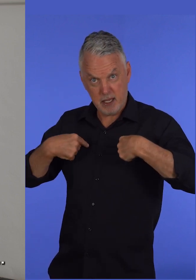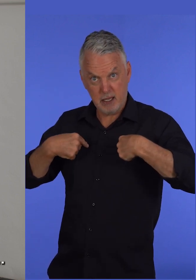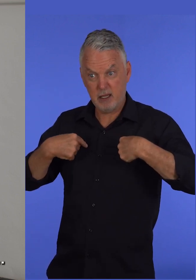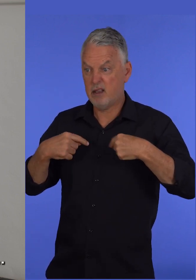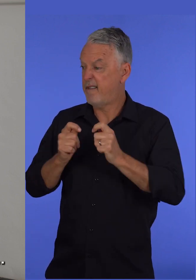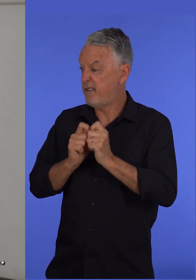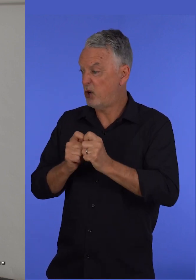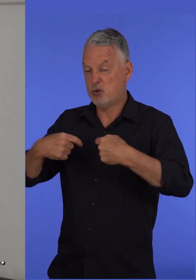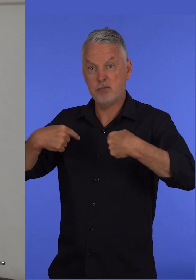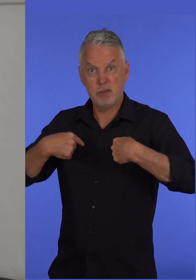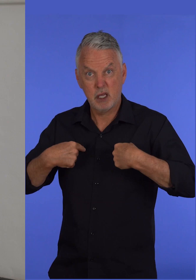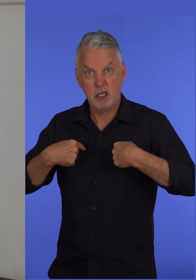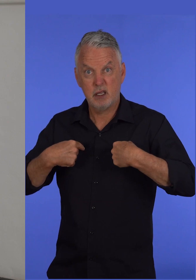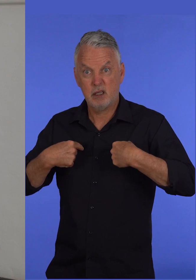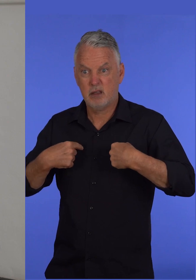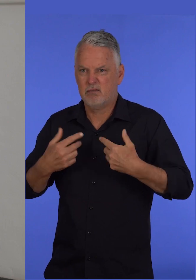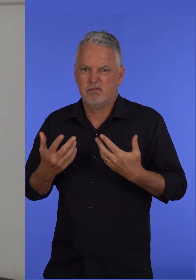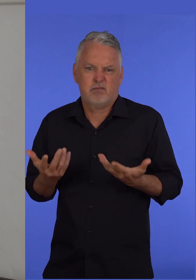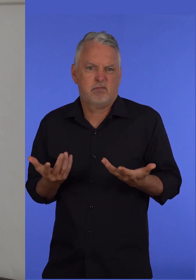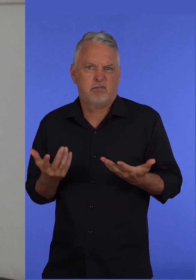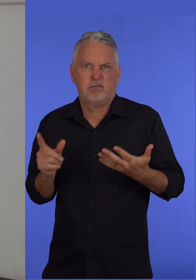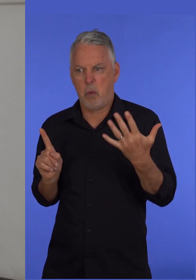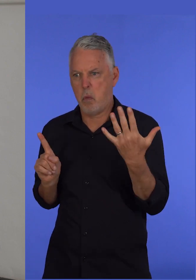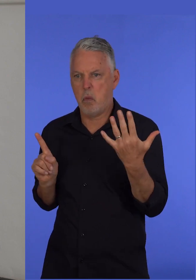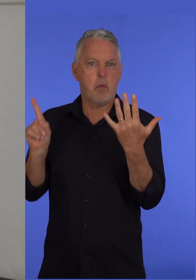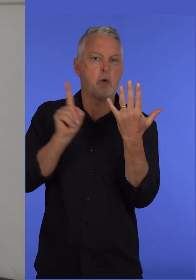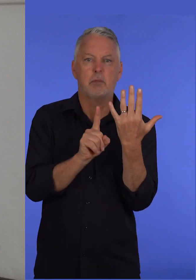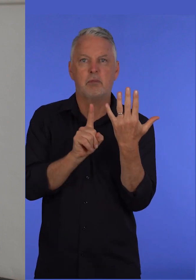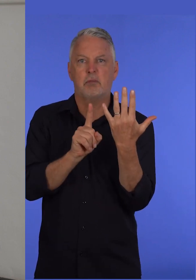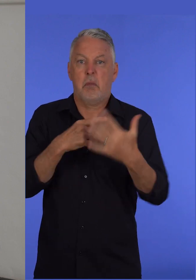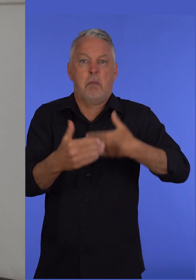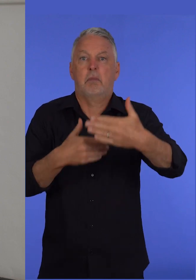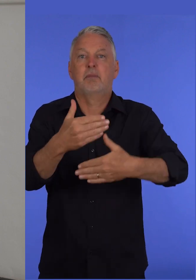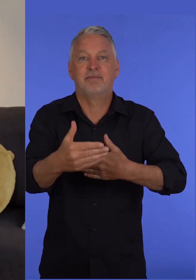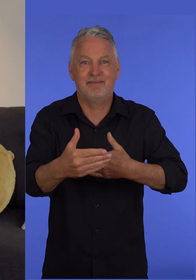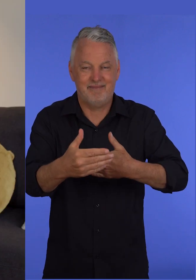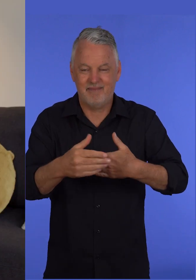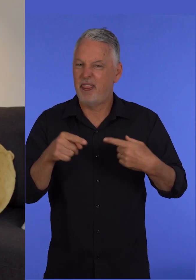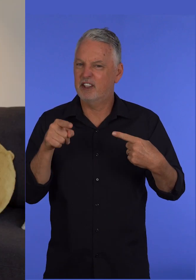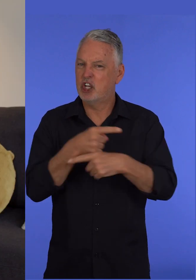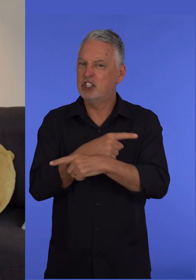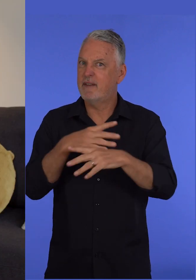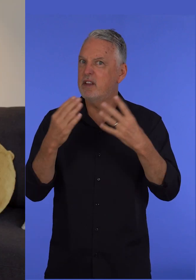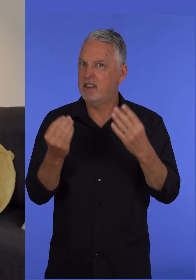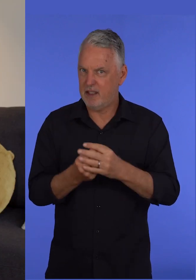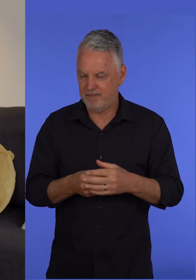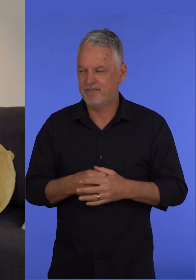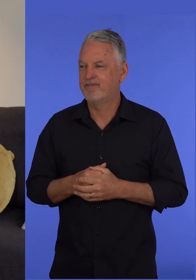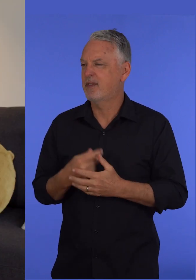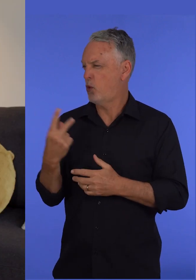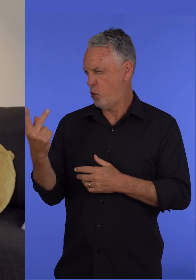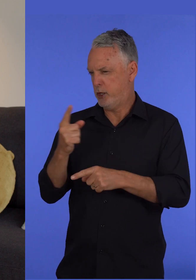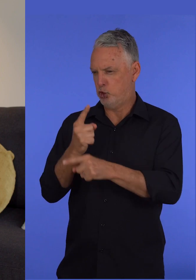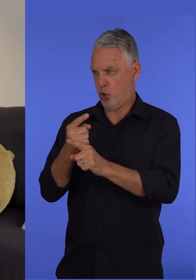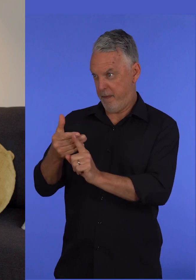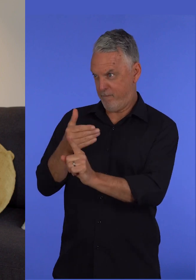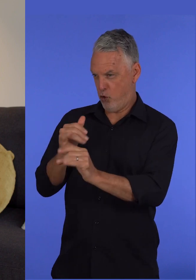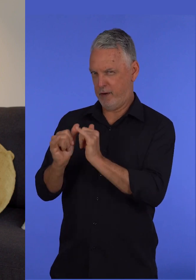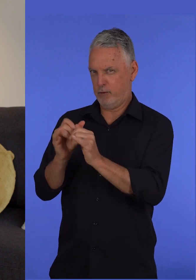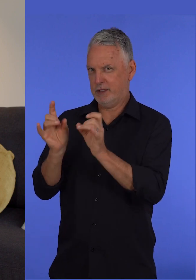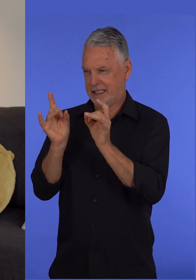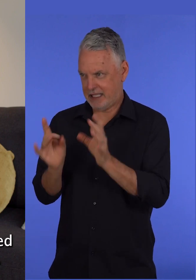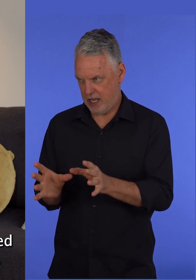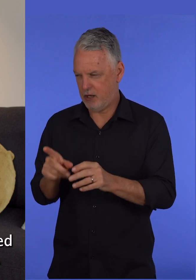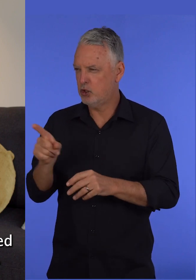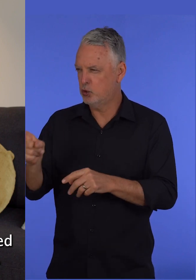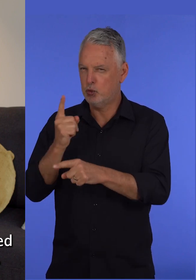yet valued as I was. That changed everything. I mean, we were chatting pre-interview about,